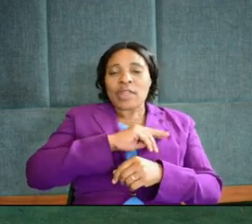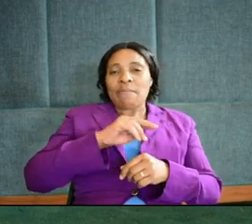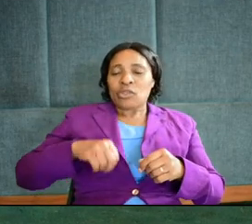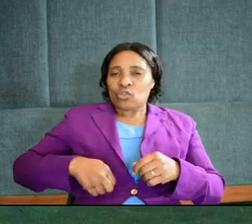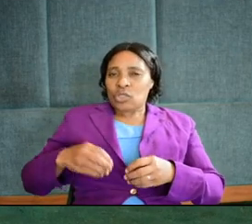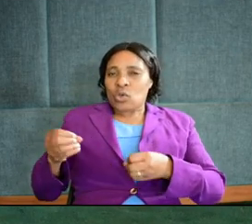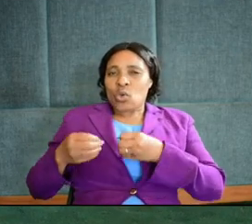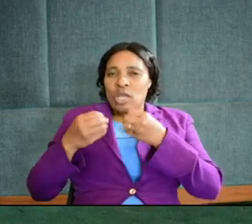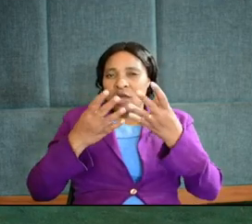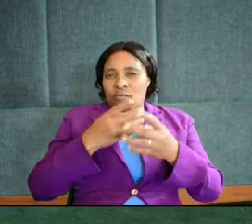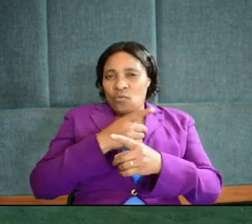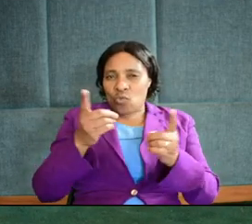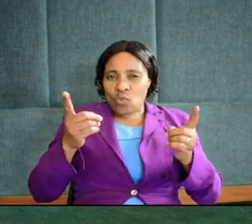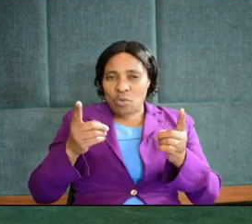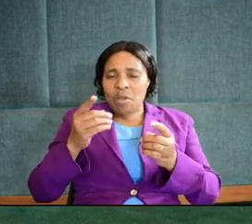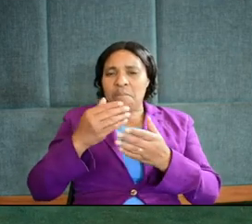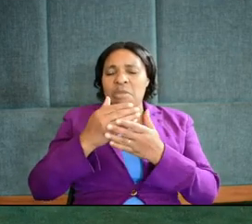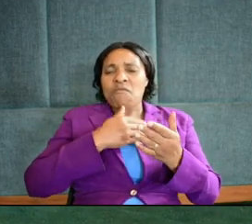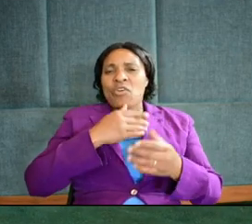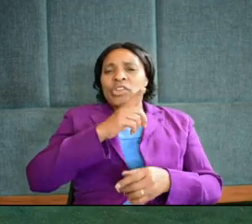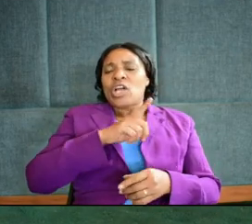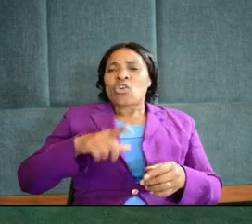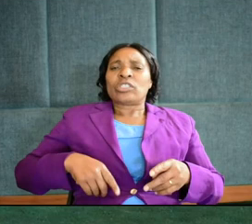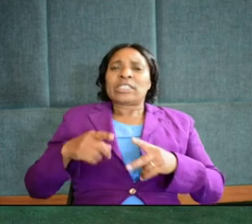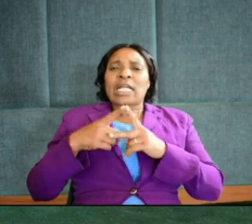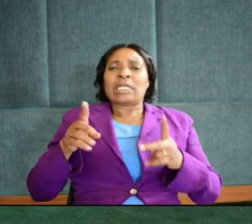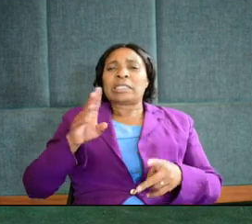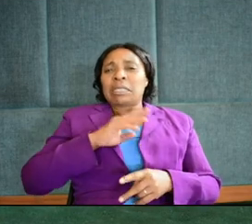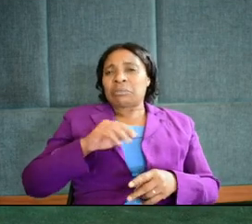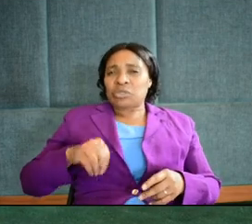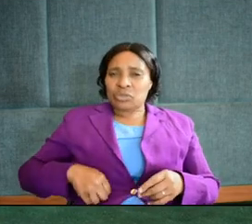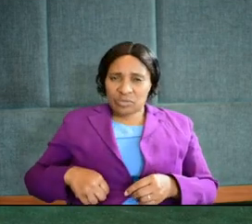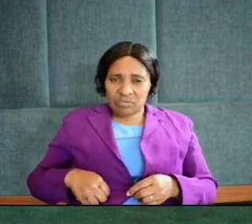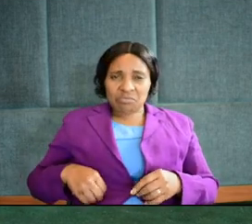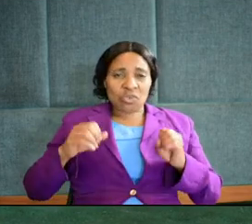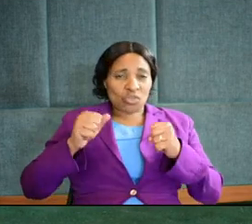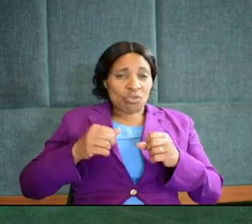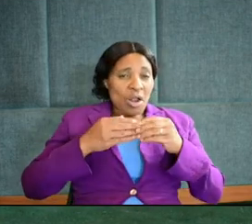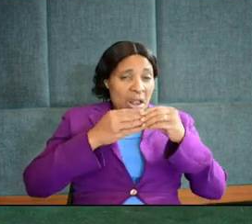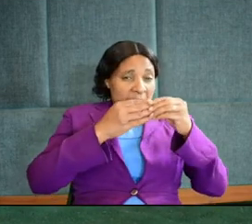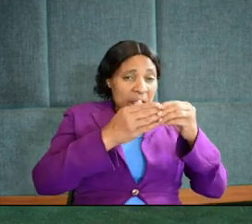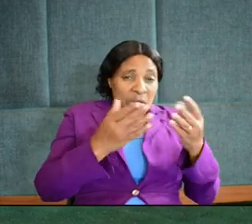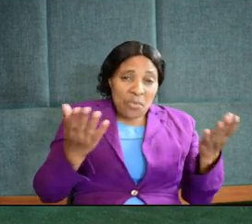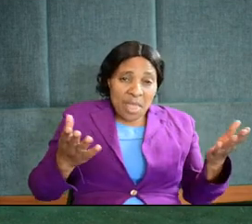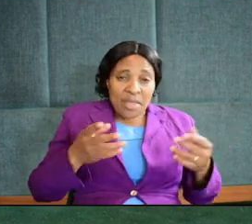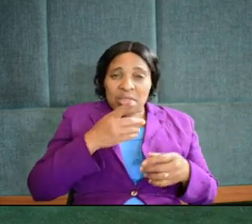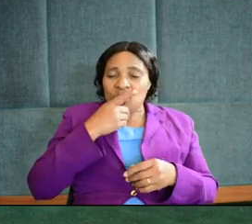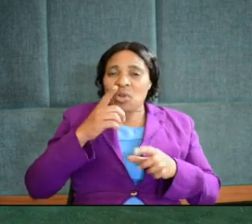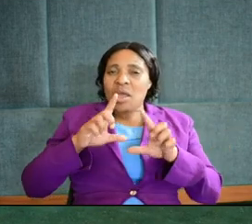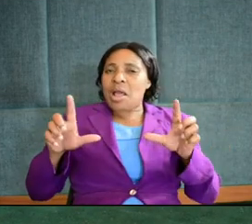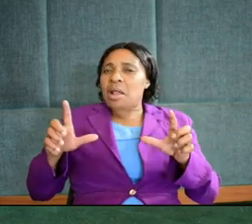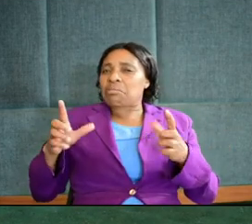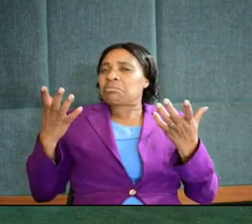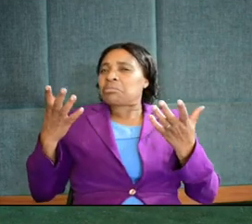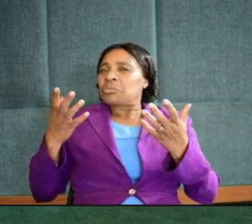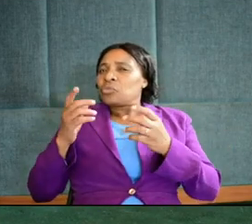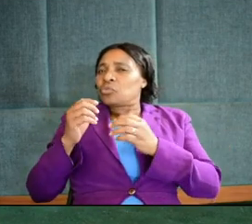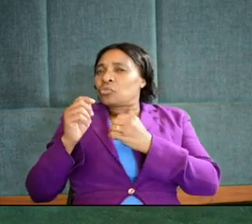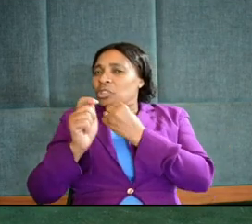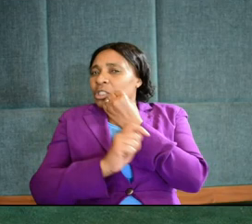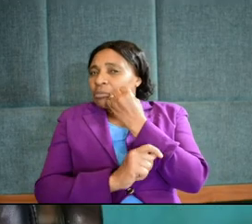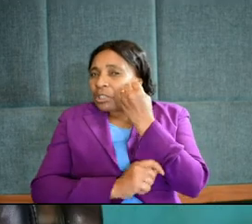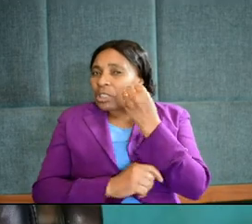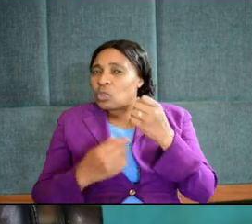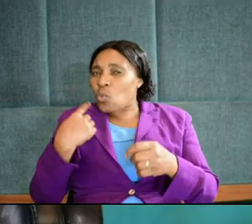you remember, before the Lord began his mission, we read that he was led into the wilderness by the Holy Spirit to be tempted by the